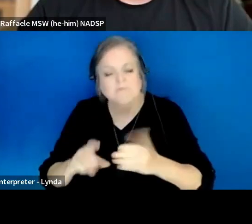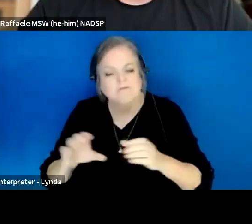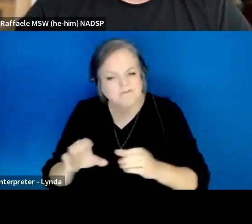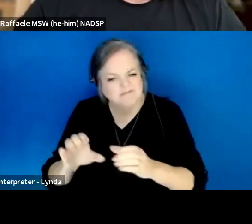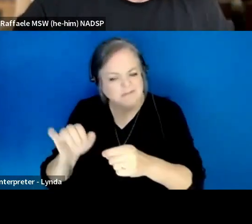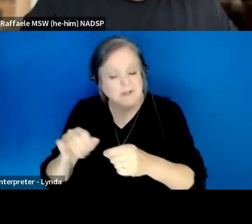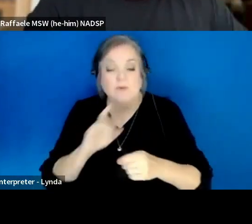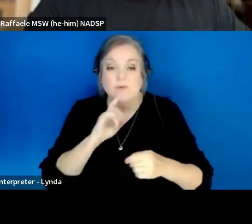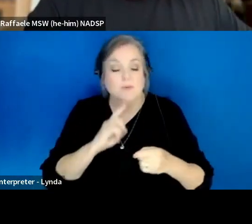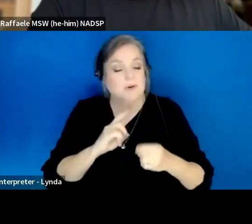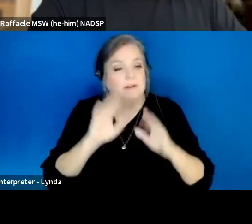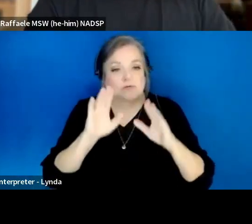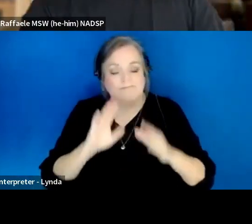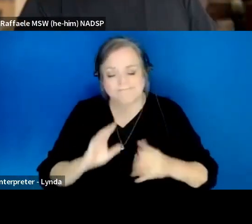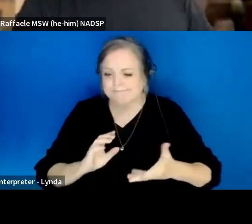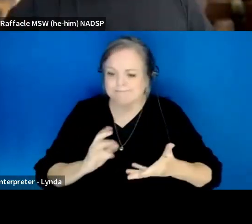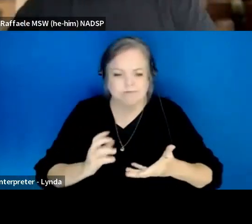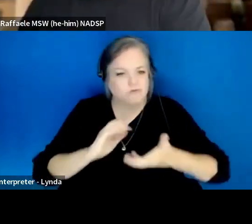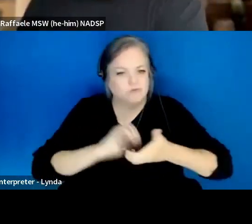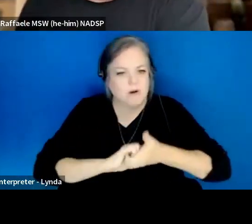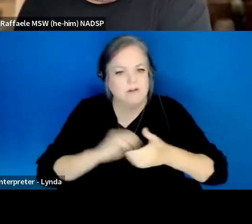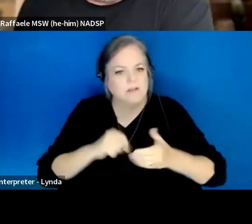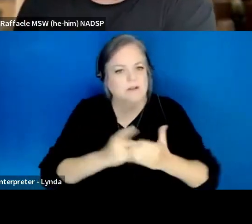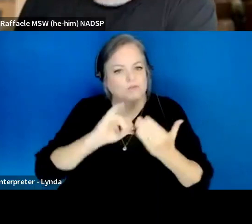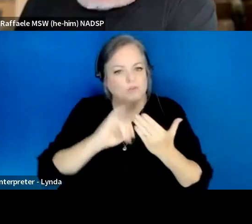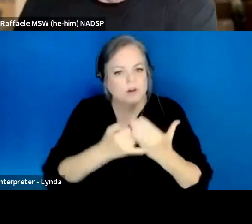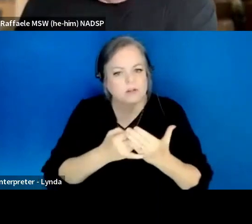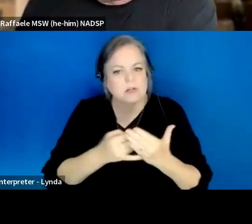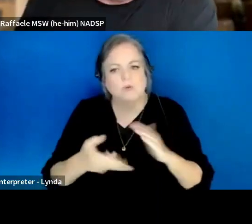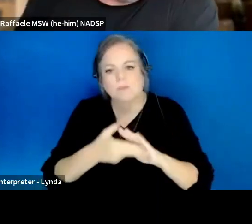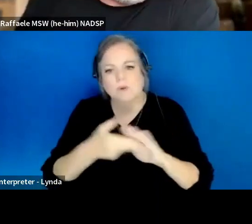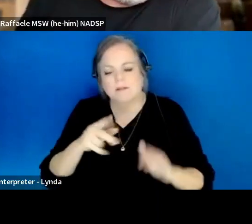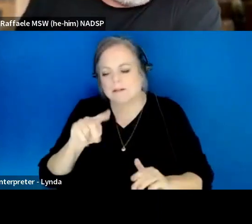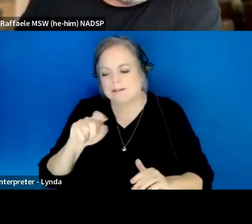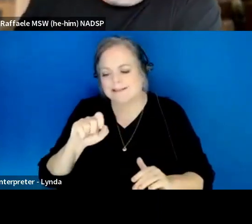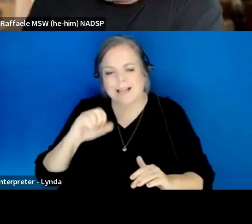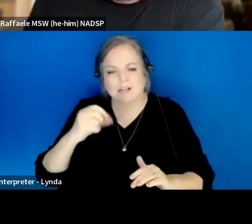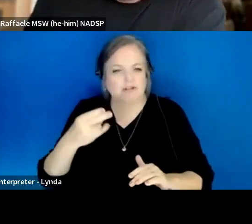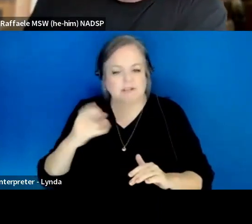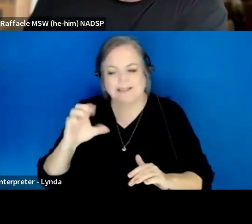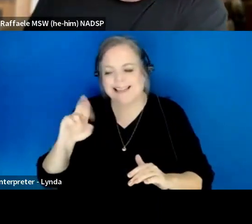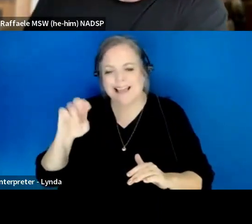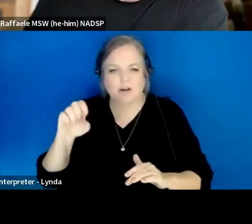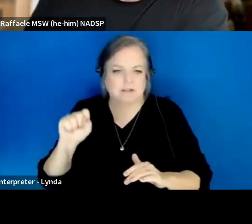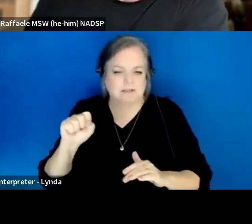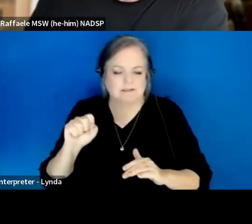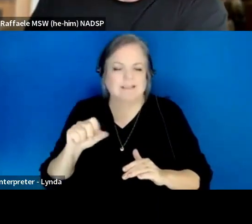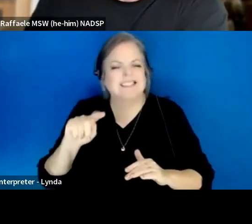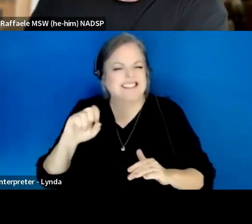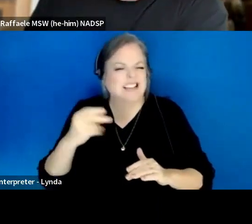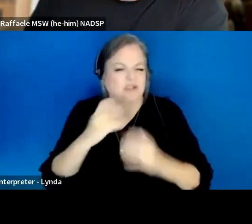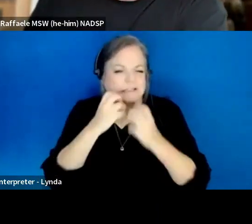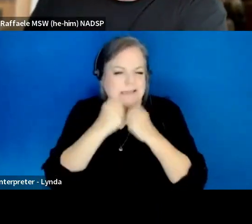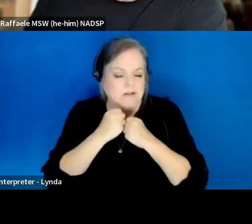project, which we've branded in our organization as TASH Cares. And we're happy to work on